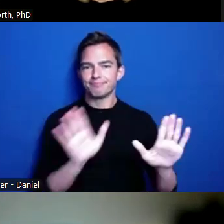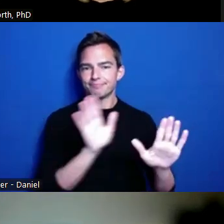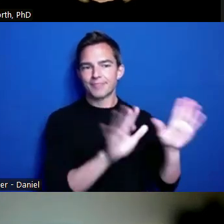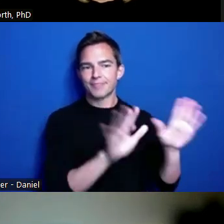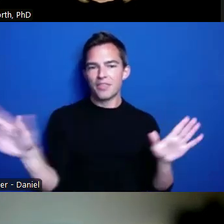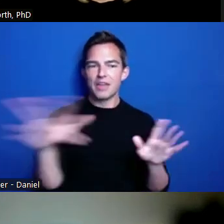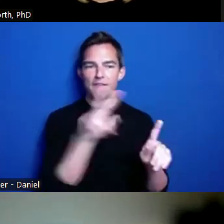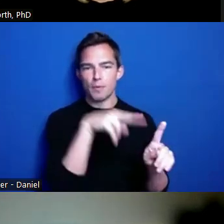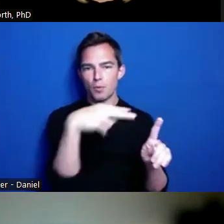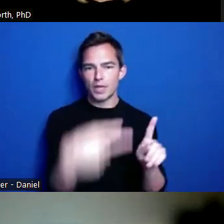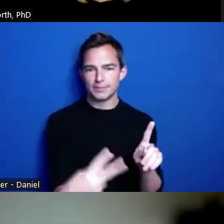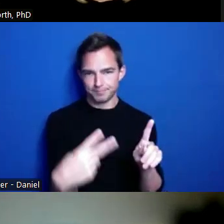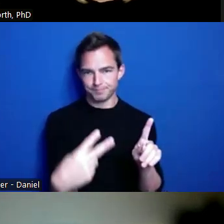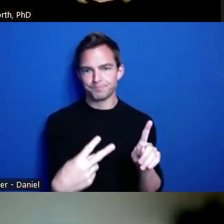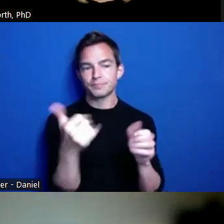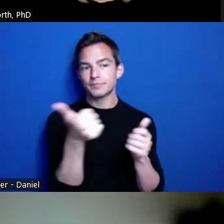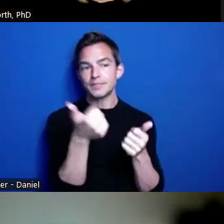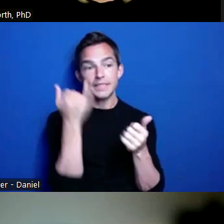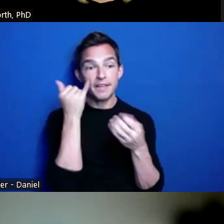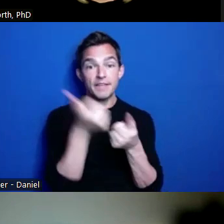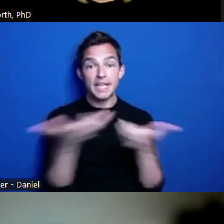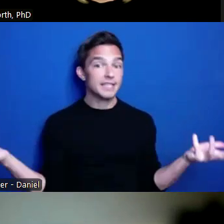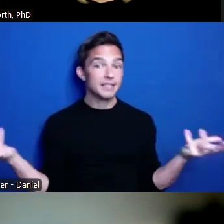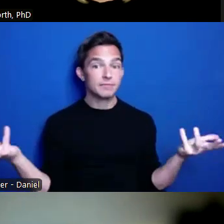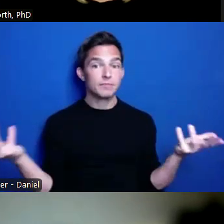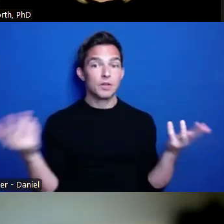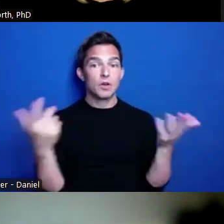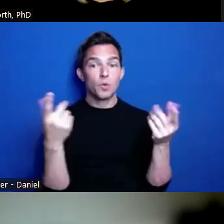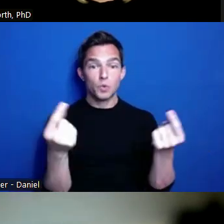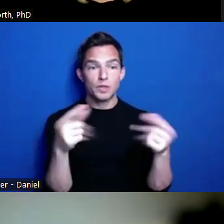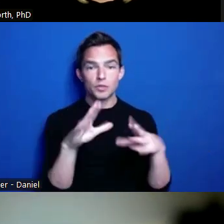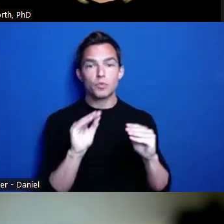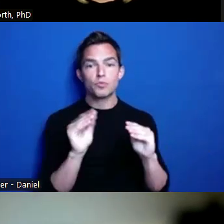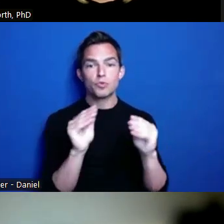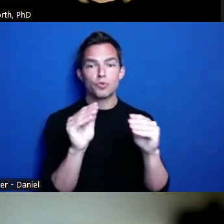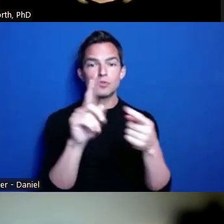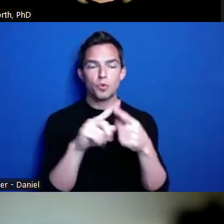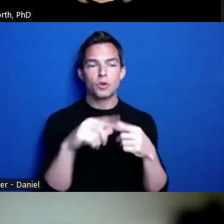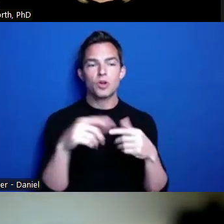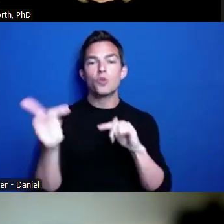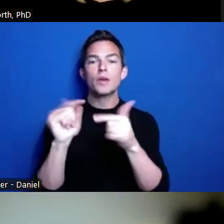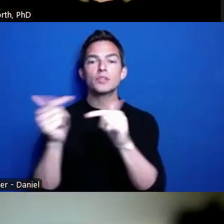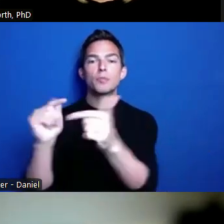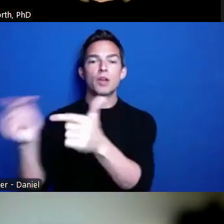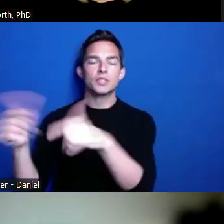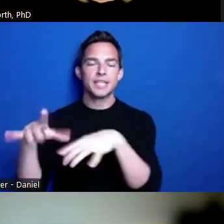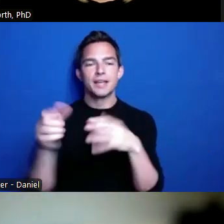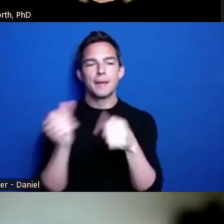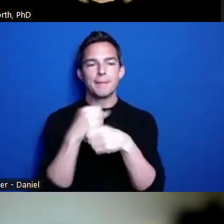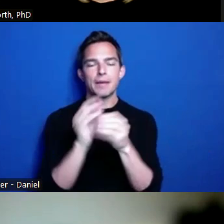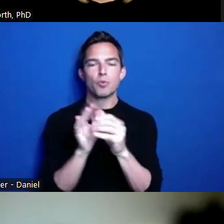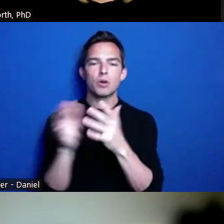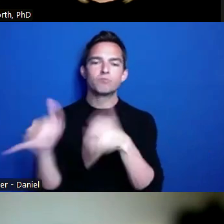viewpoint. And I would say that if anything, what this is going to do is move us towards reciprocity and towards standardization of